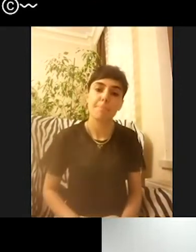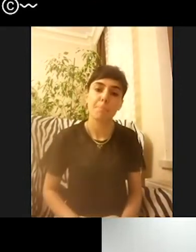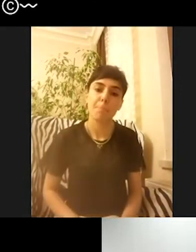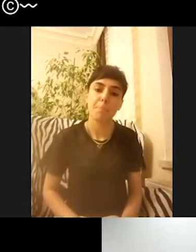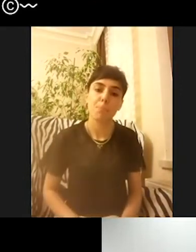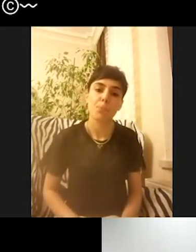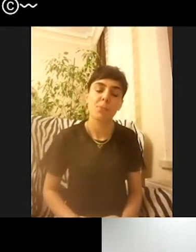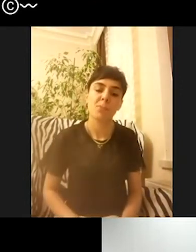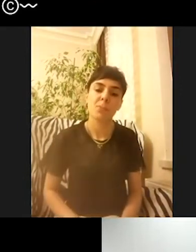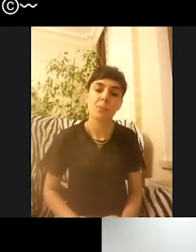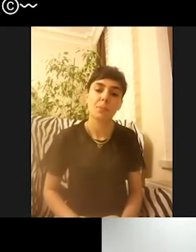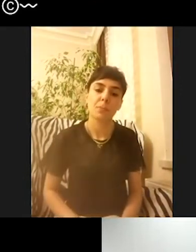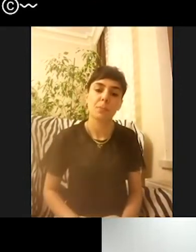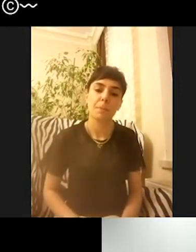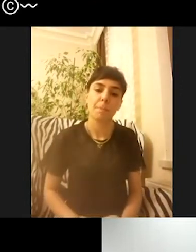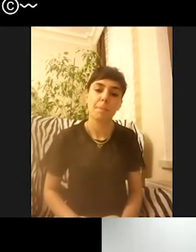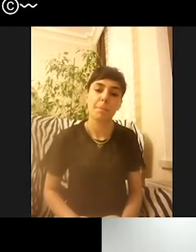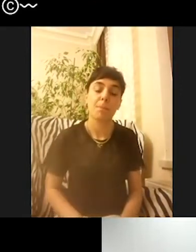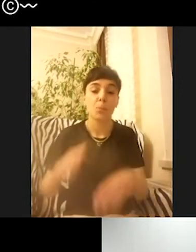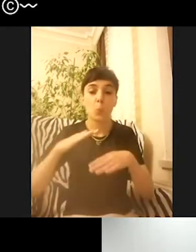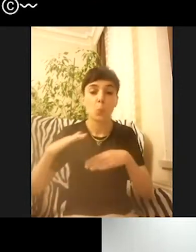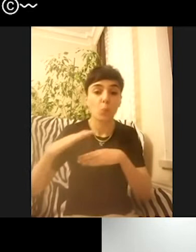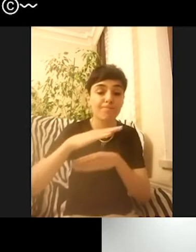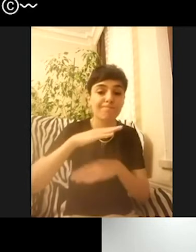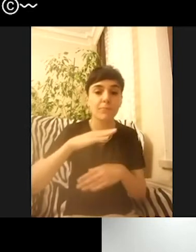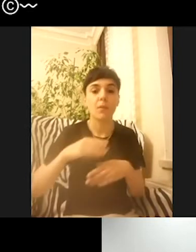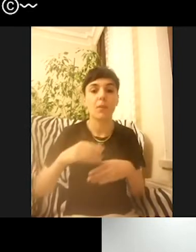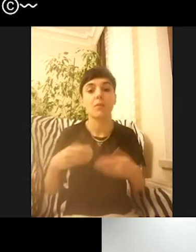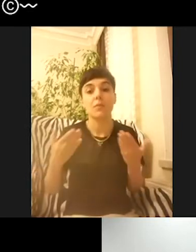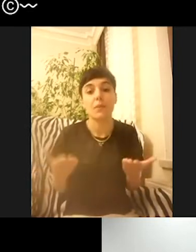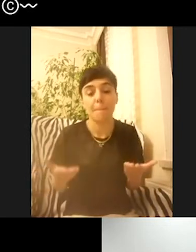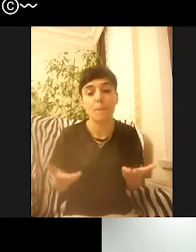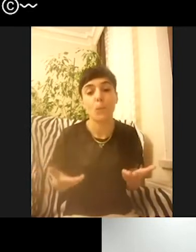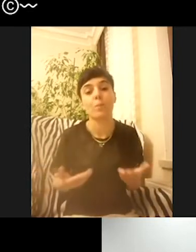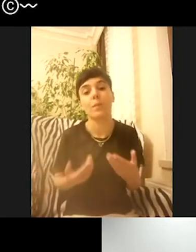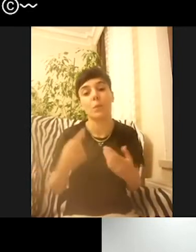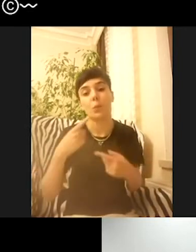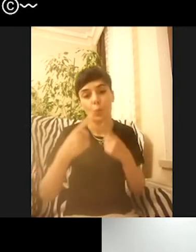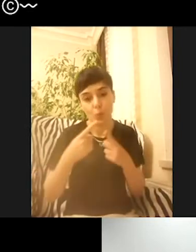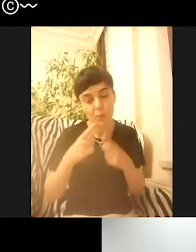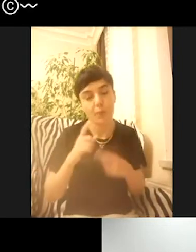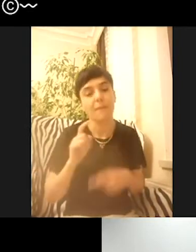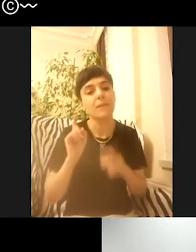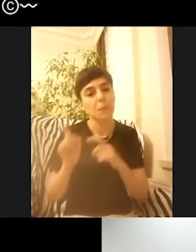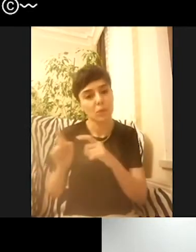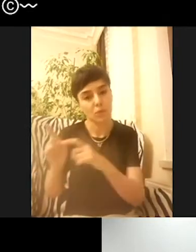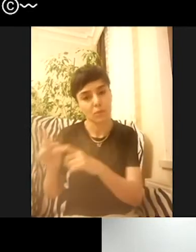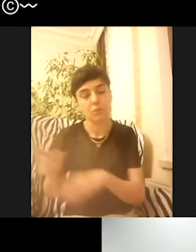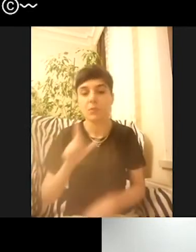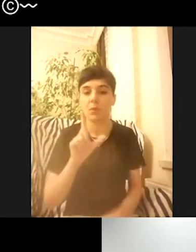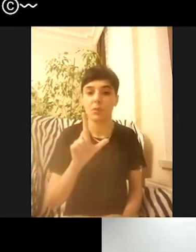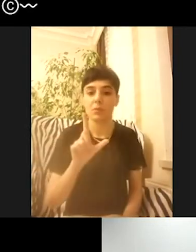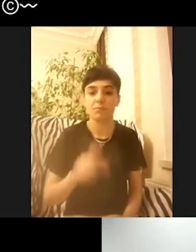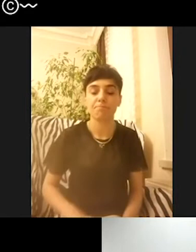level, and how much the government and the state has to be involved in